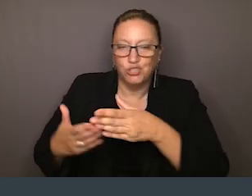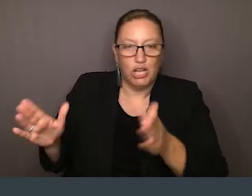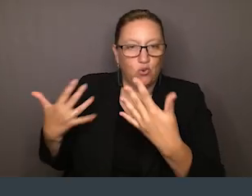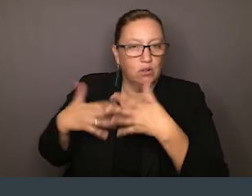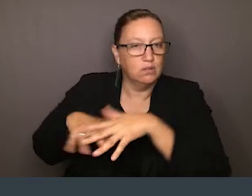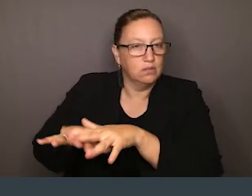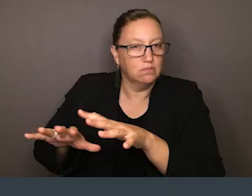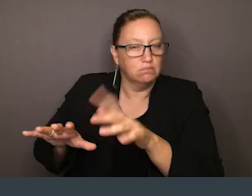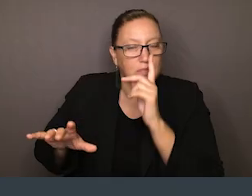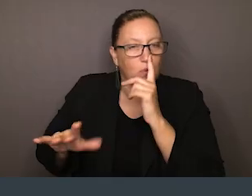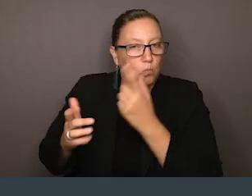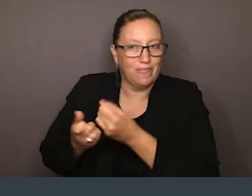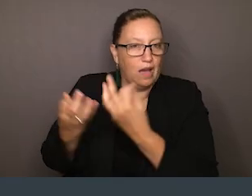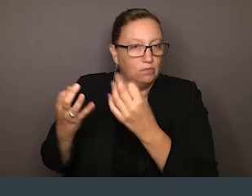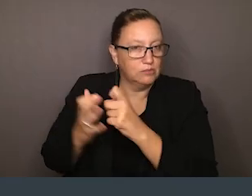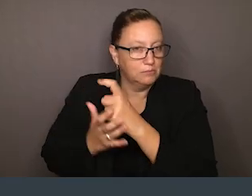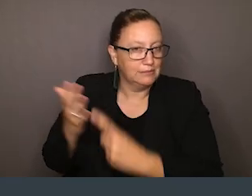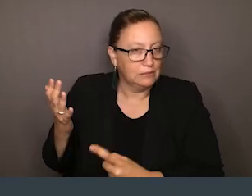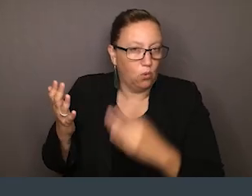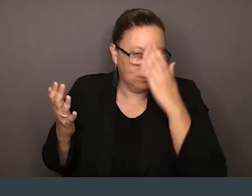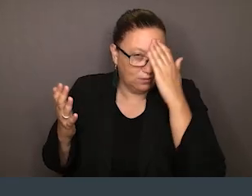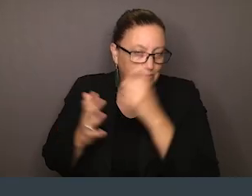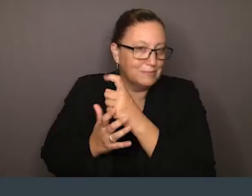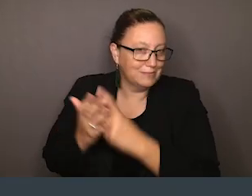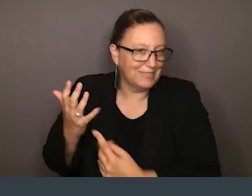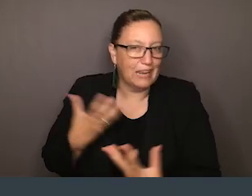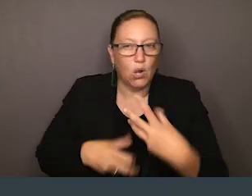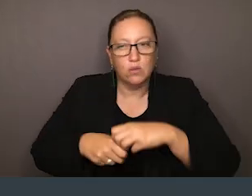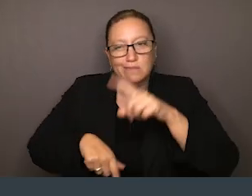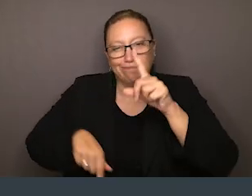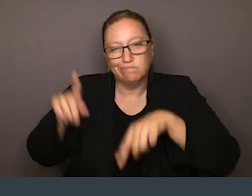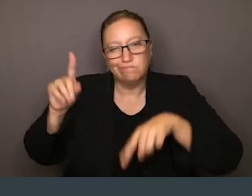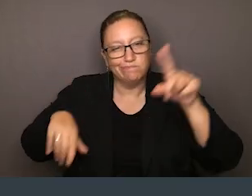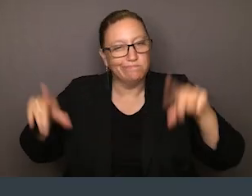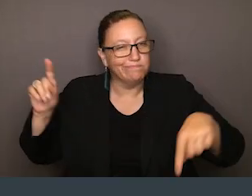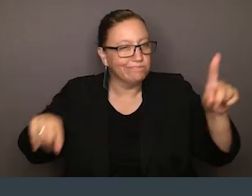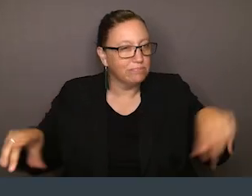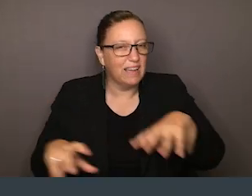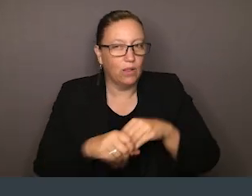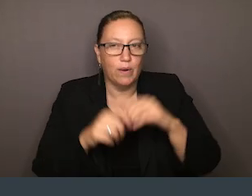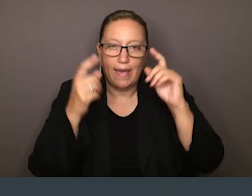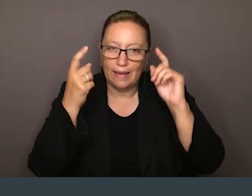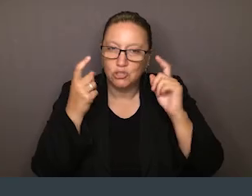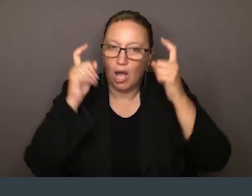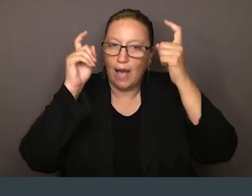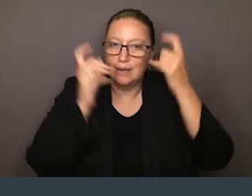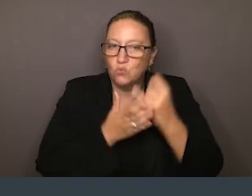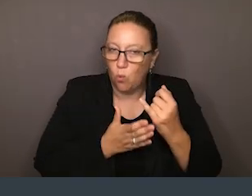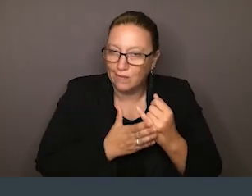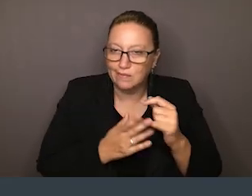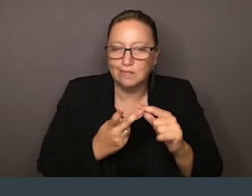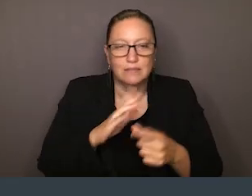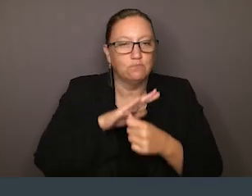rate of the general population and includes a wide range of conditions, including